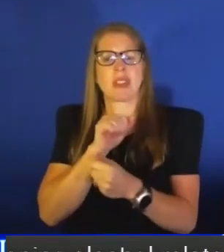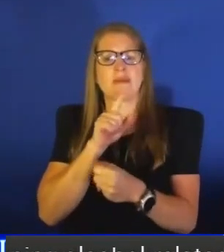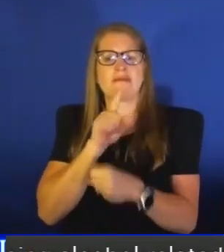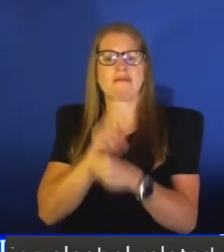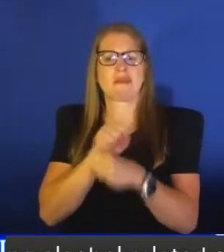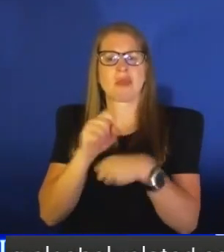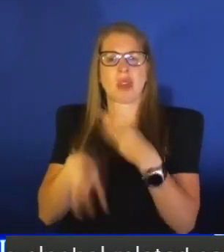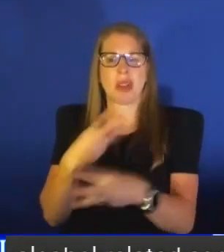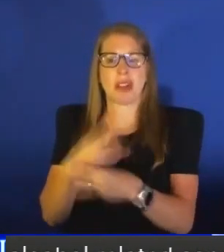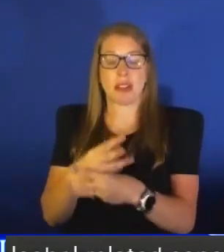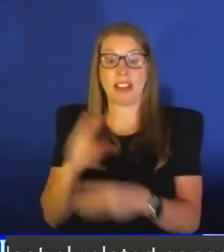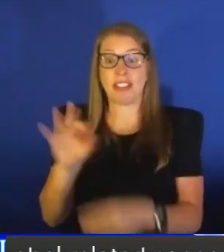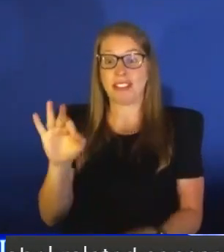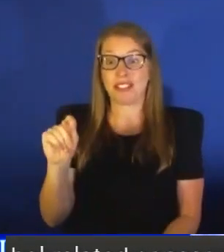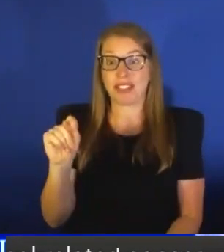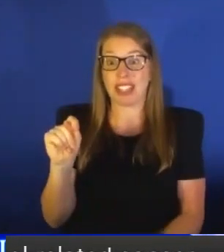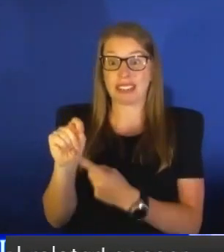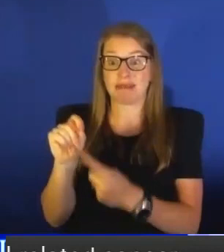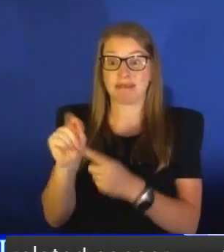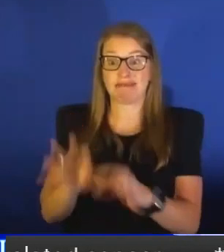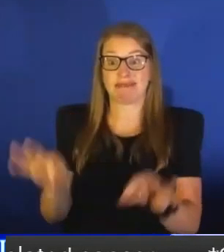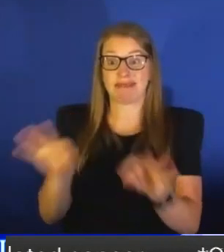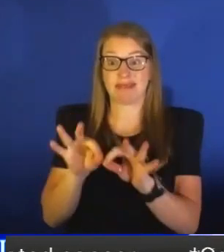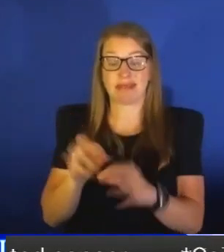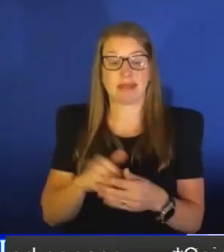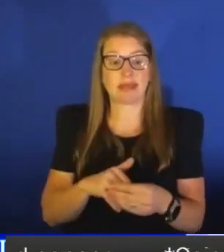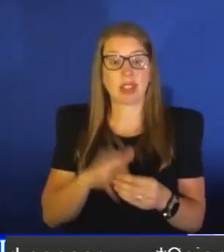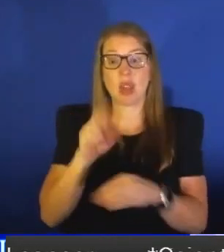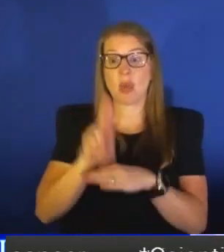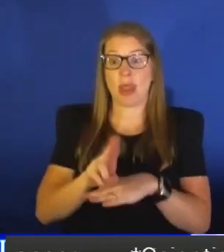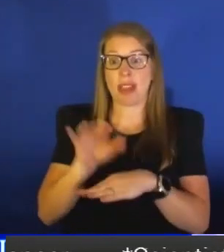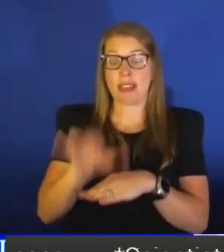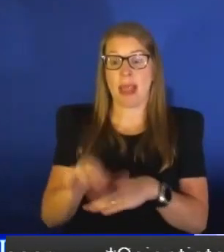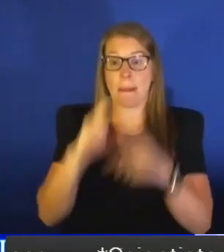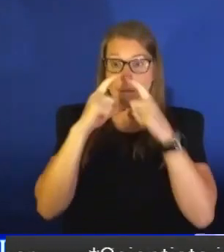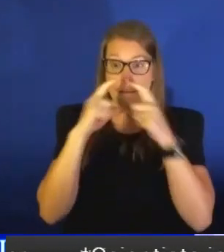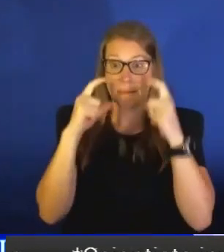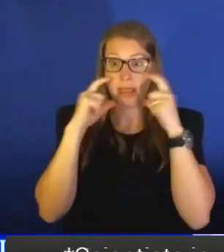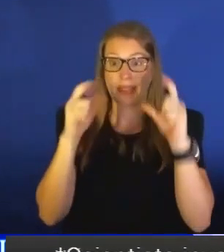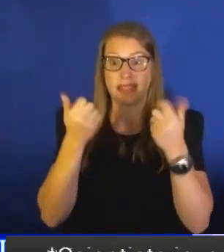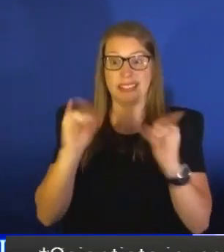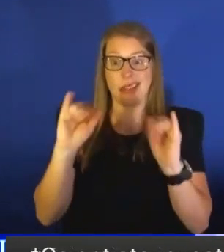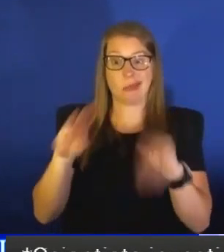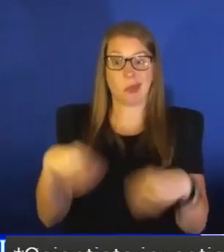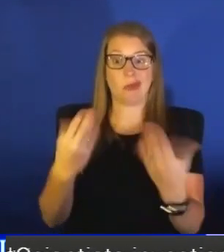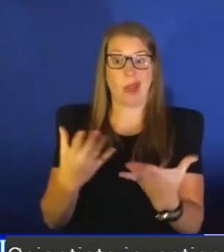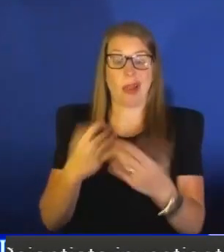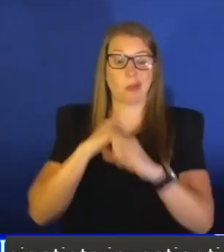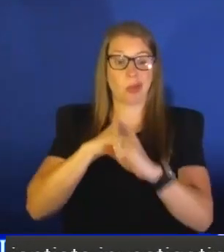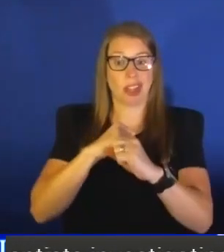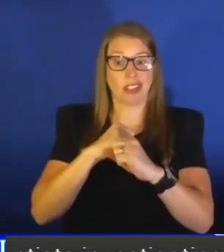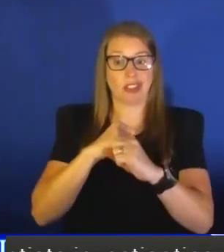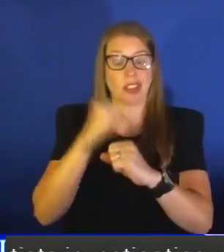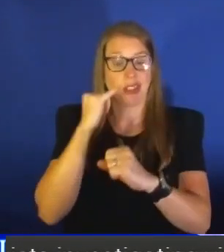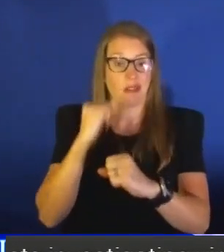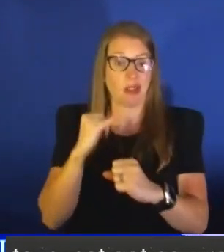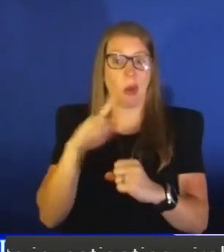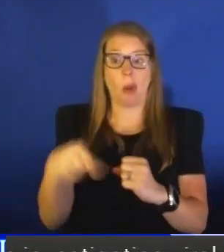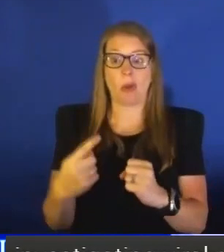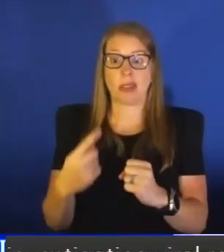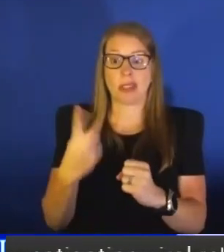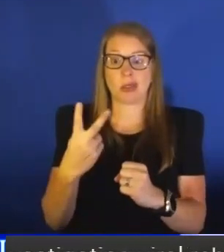the fit here. But overall, wearing that mask is still going to provide you protection, even if it's just a 2 to 3 layer cloth